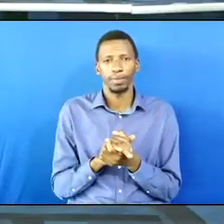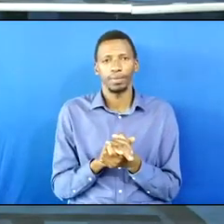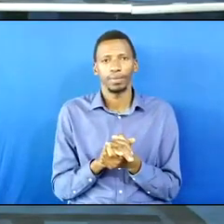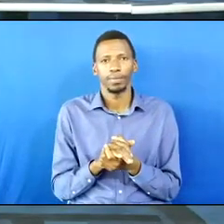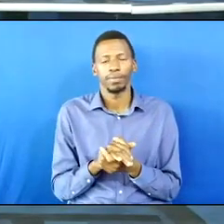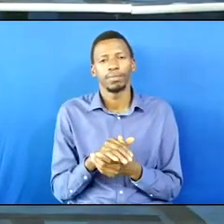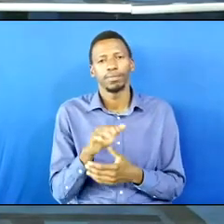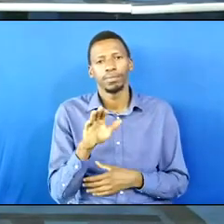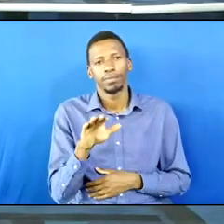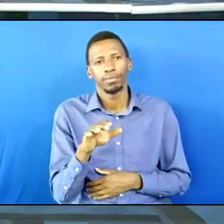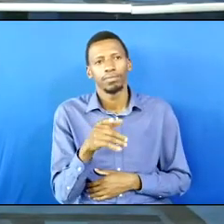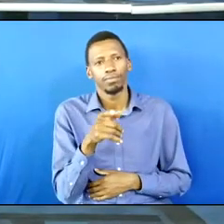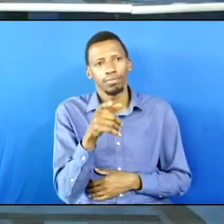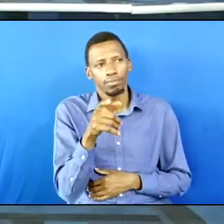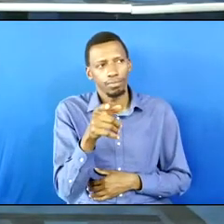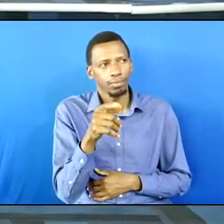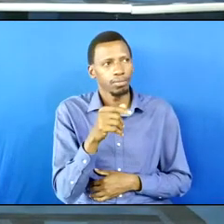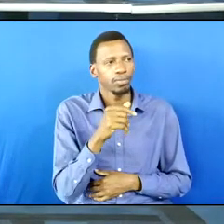It was not